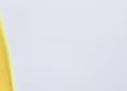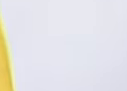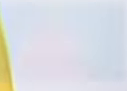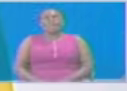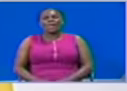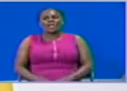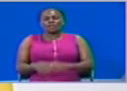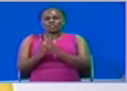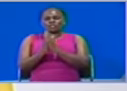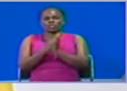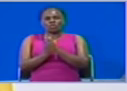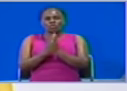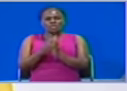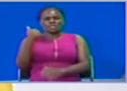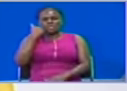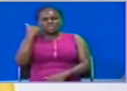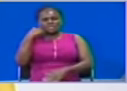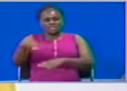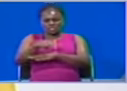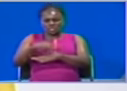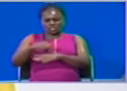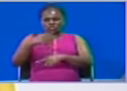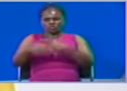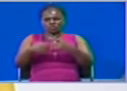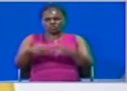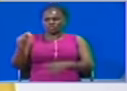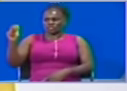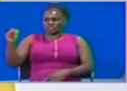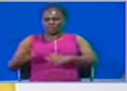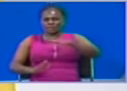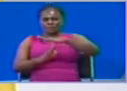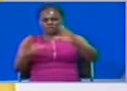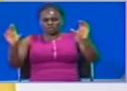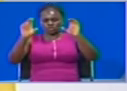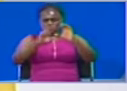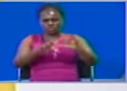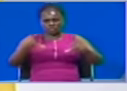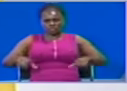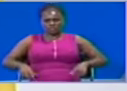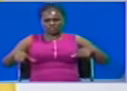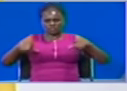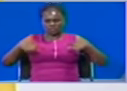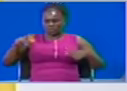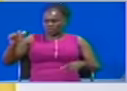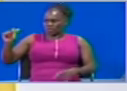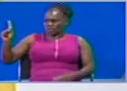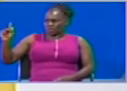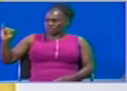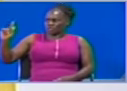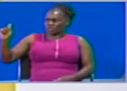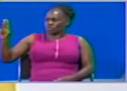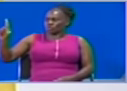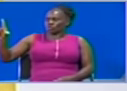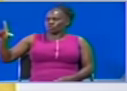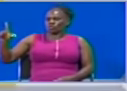All right, our coverage of A Sick Nation continues here on KTN Prime. Joining me now in studio is Jacqueline Kitulu. She's chairperson